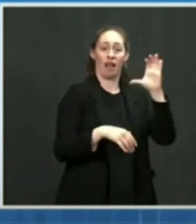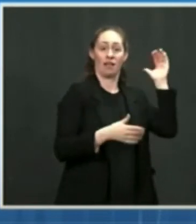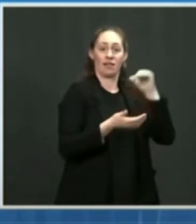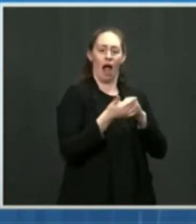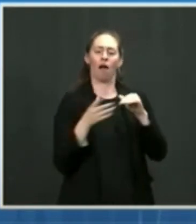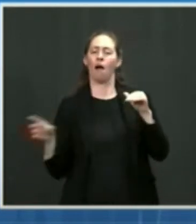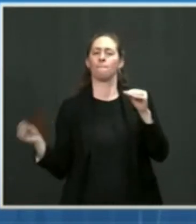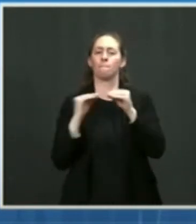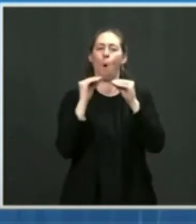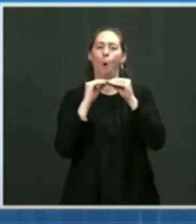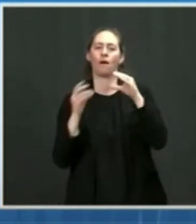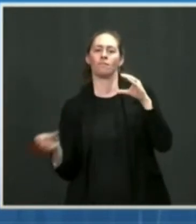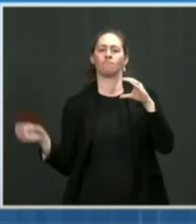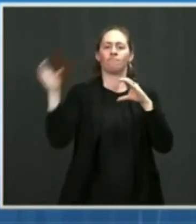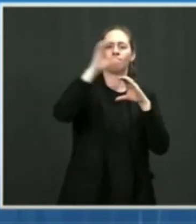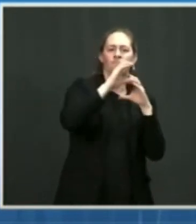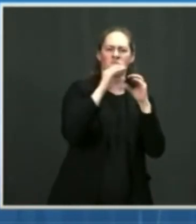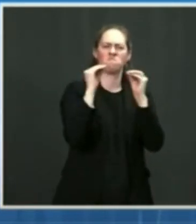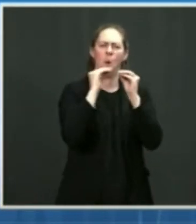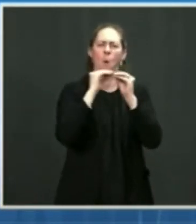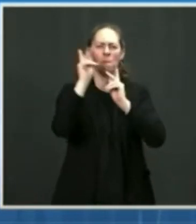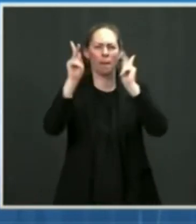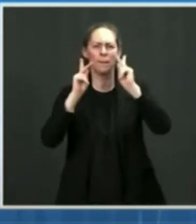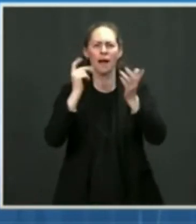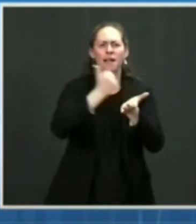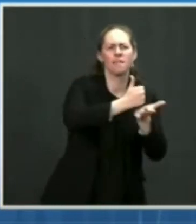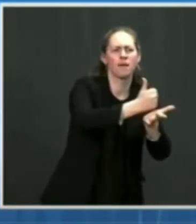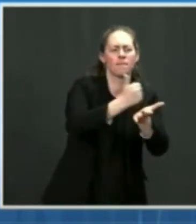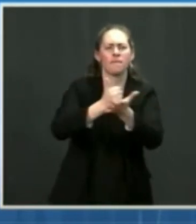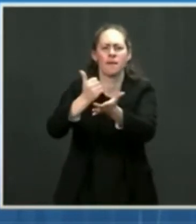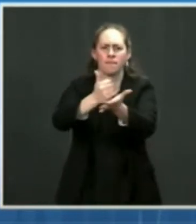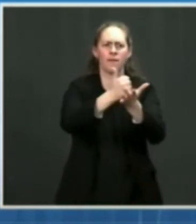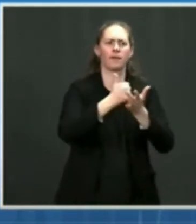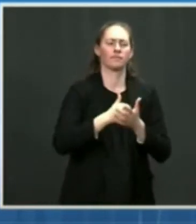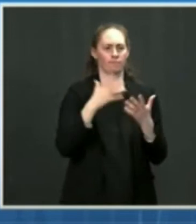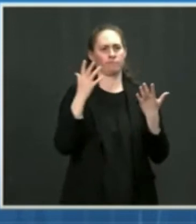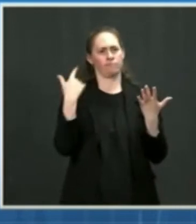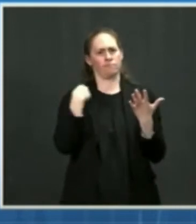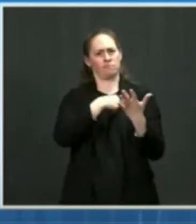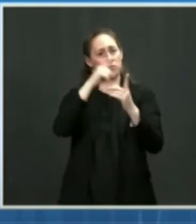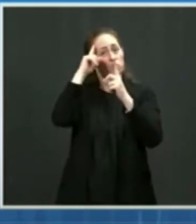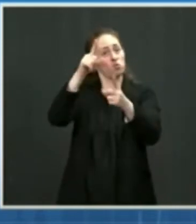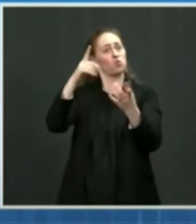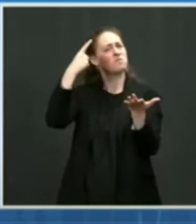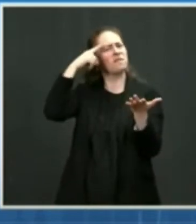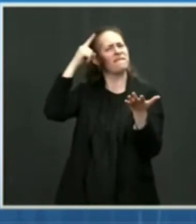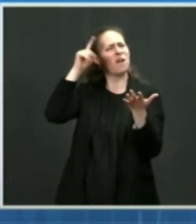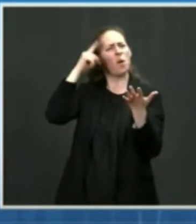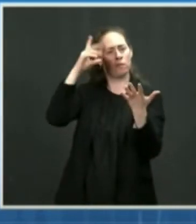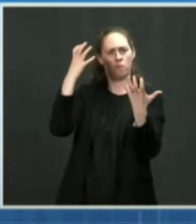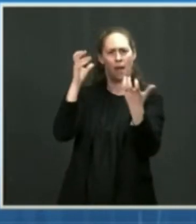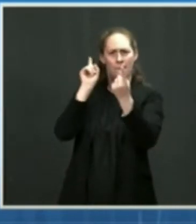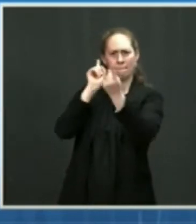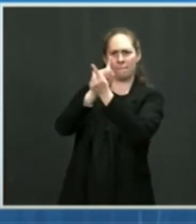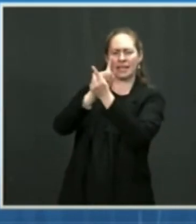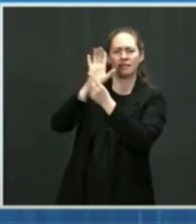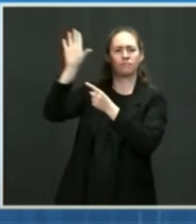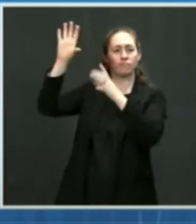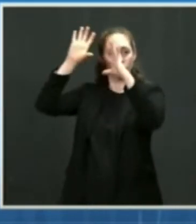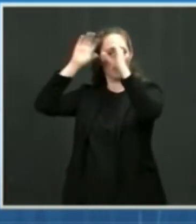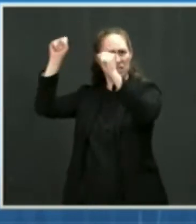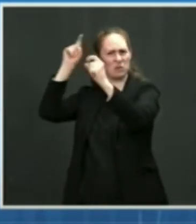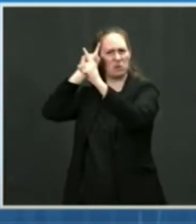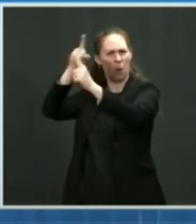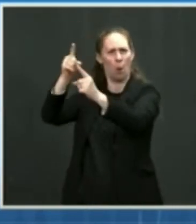the president's goal of ensuring that at least 90% of Americans have a vaccine site within 5 miles of where they